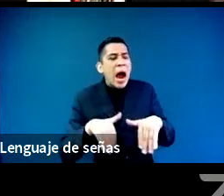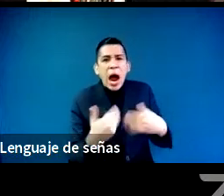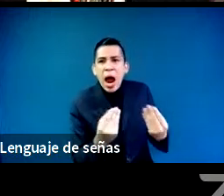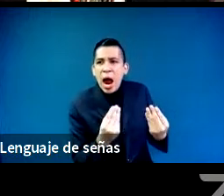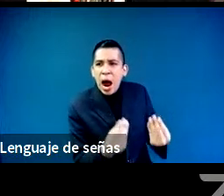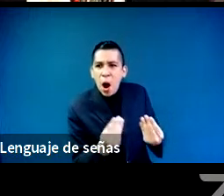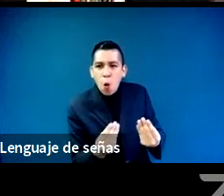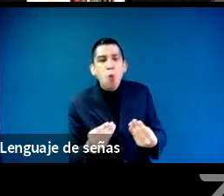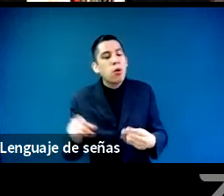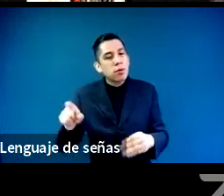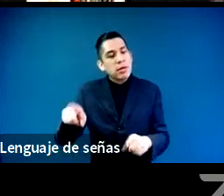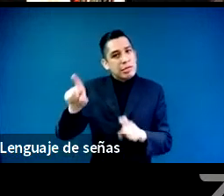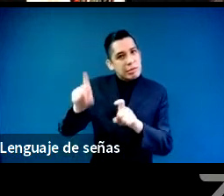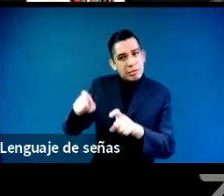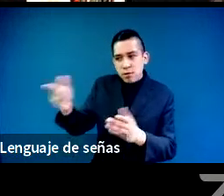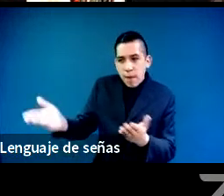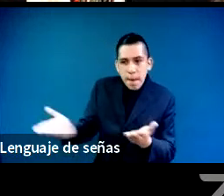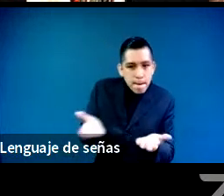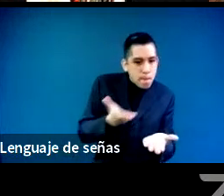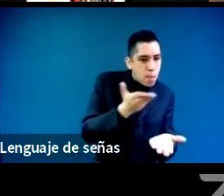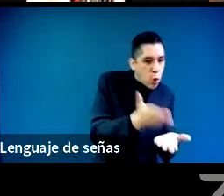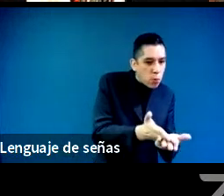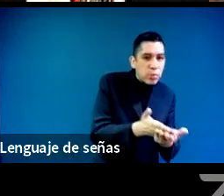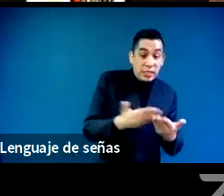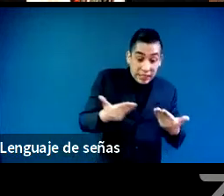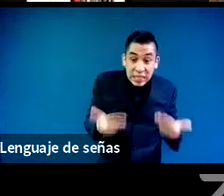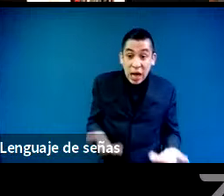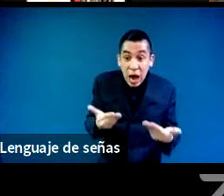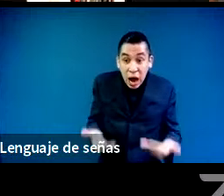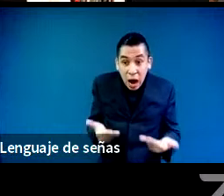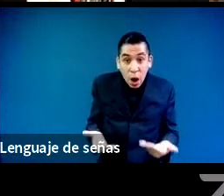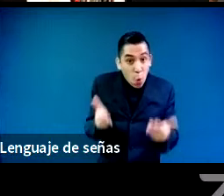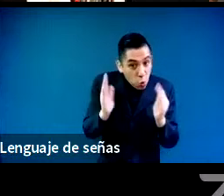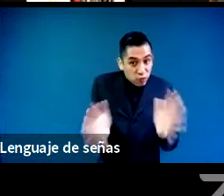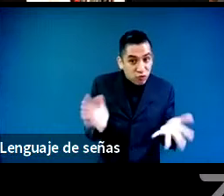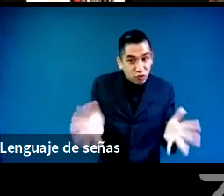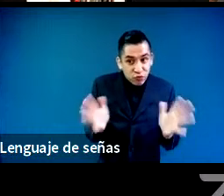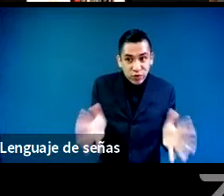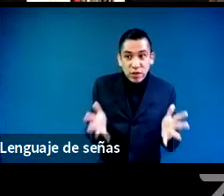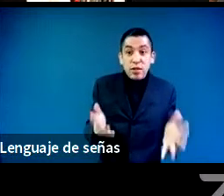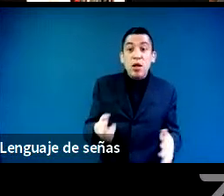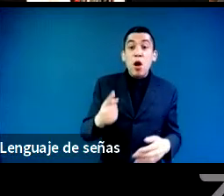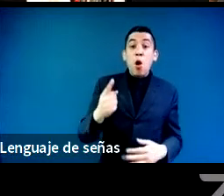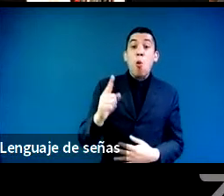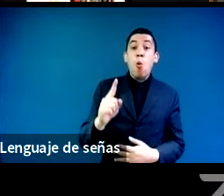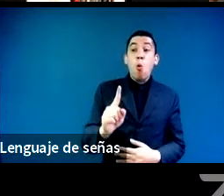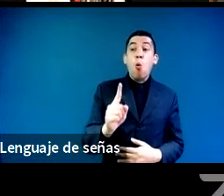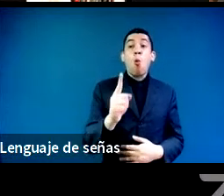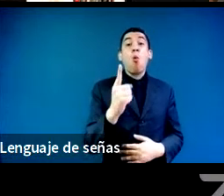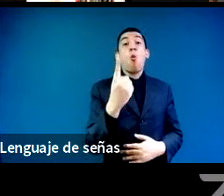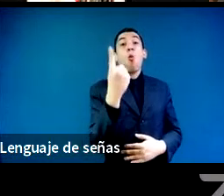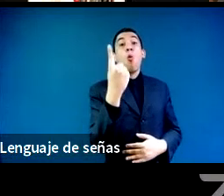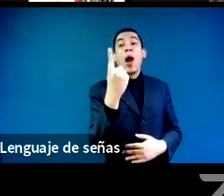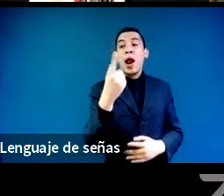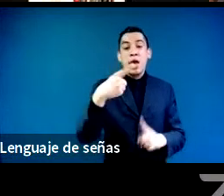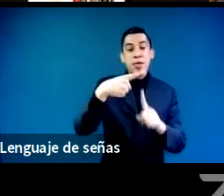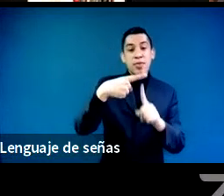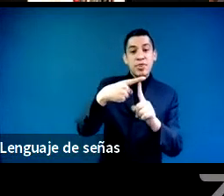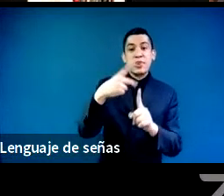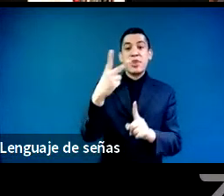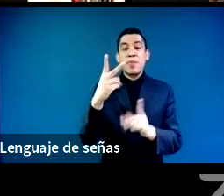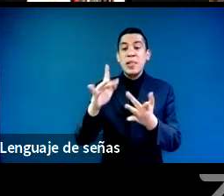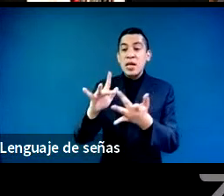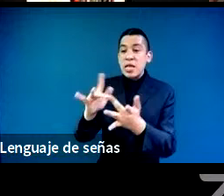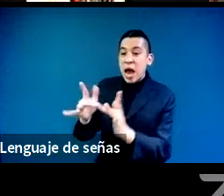also about encouraging the voices at the margins. You know, it might be a policy that seems unrelated, but the